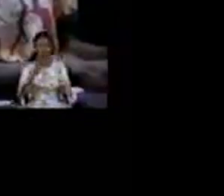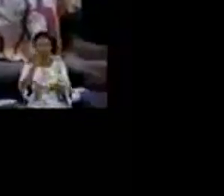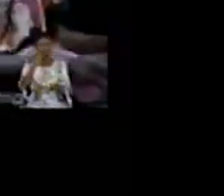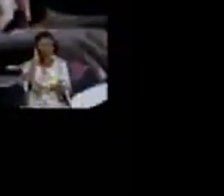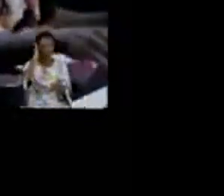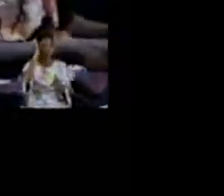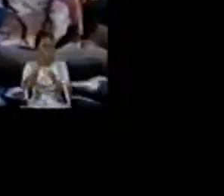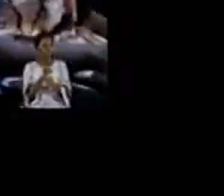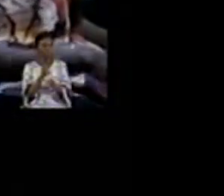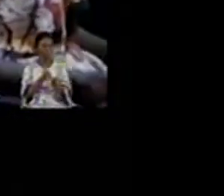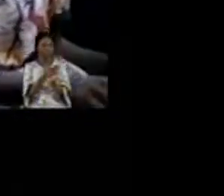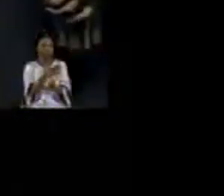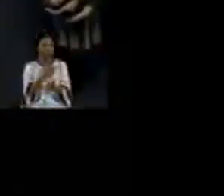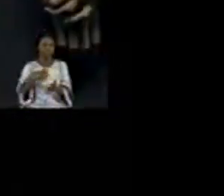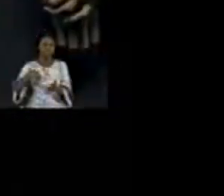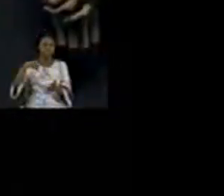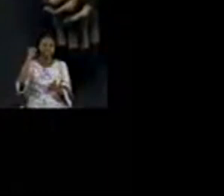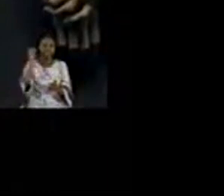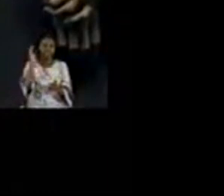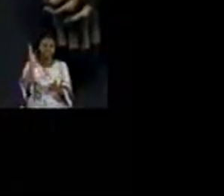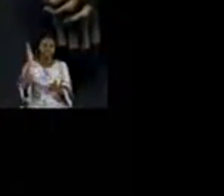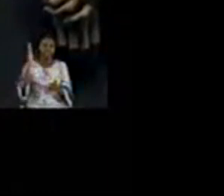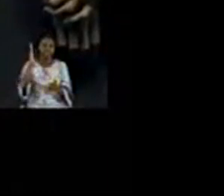Received it, you